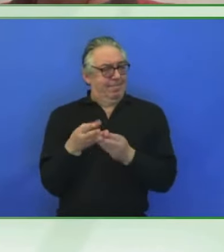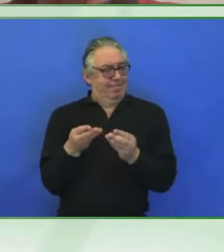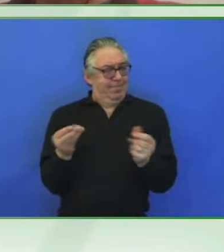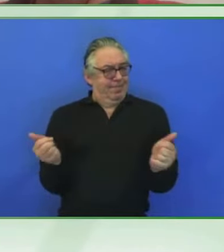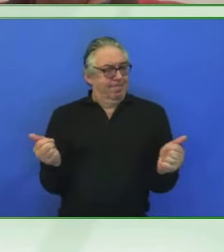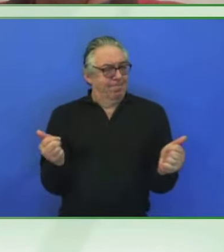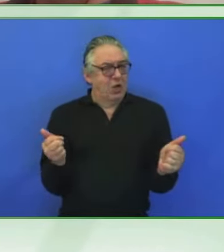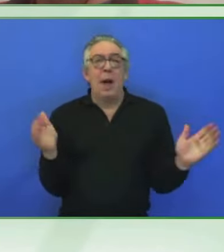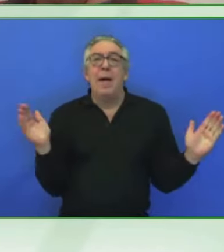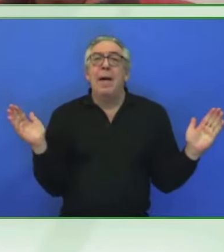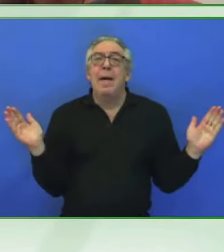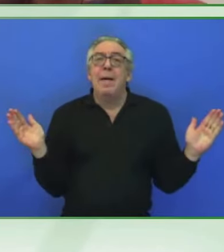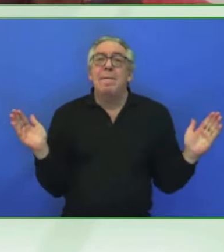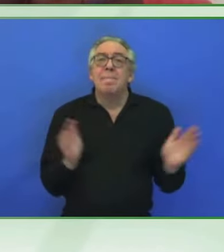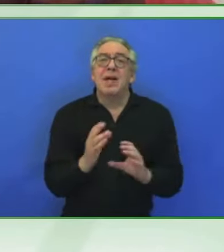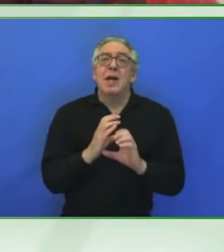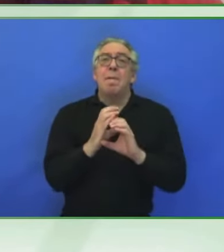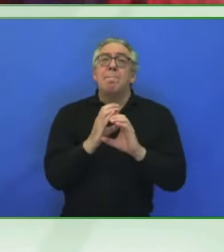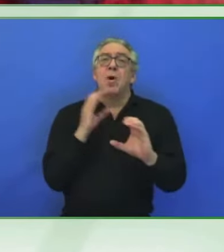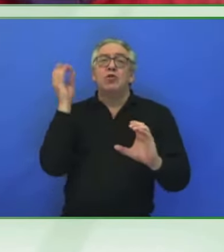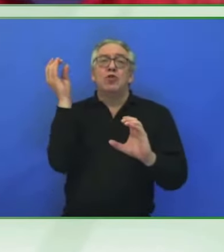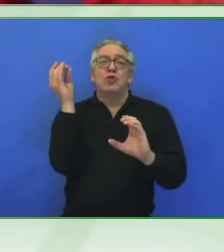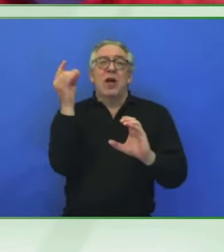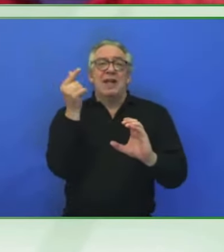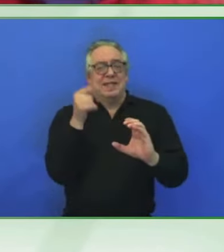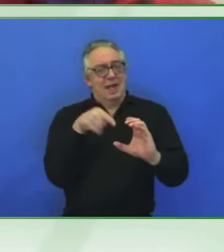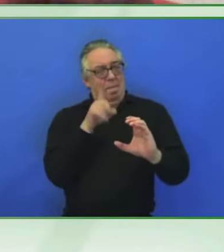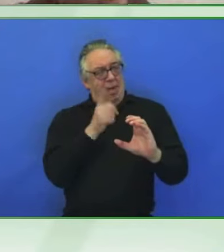taxi. Next slide, please.